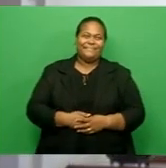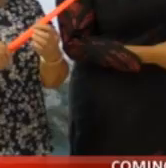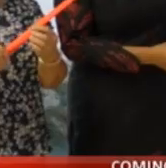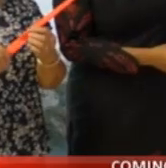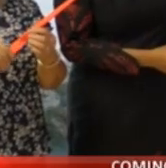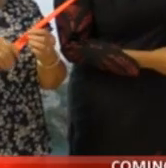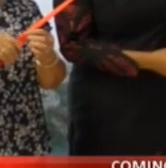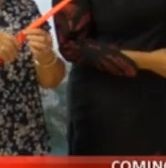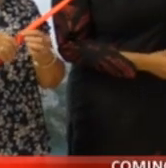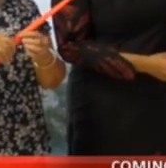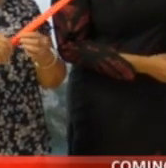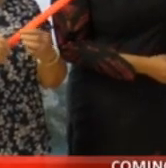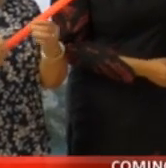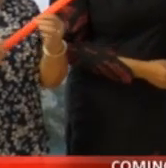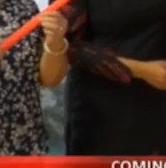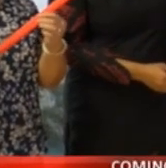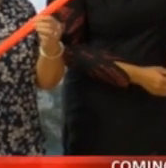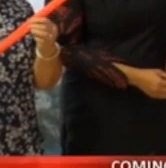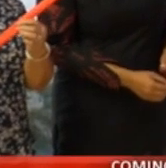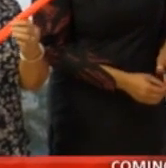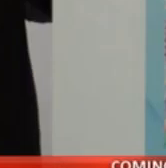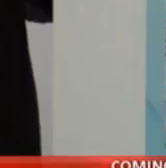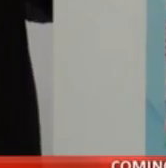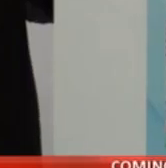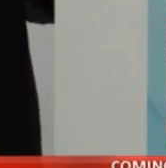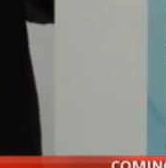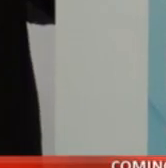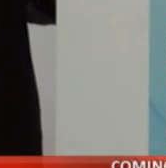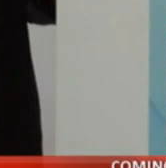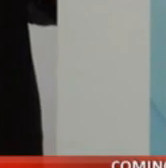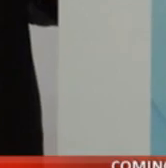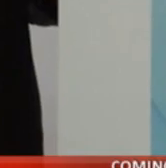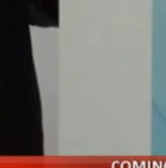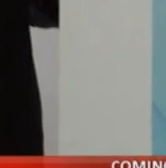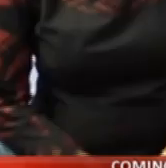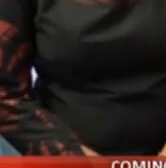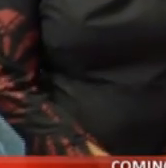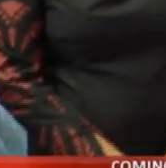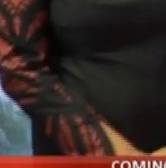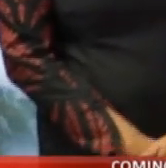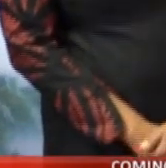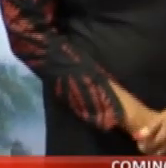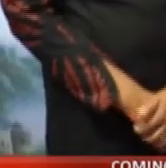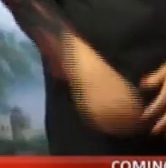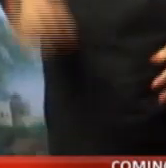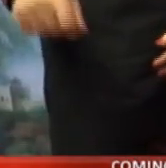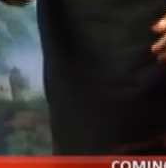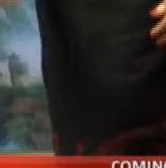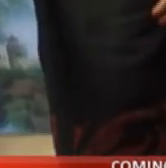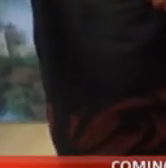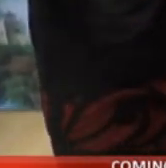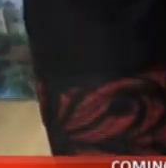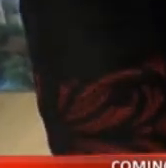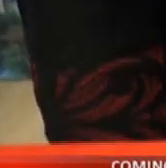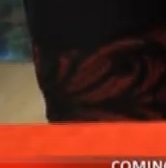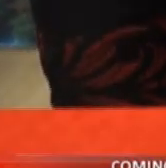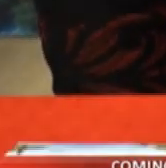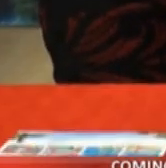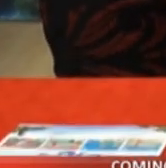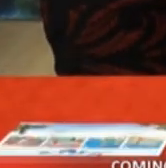News. And coming up after the break, Fiji and China commemorate diplomatic relations.